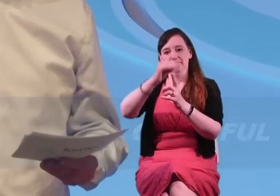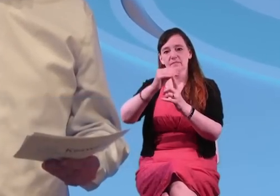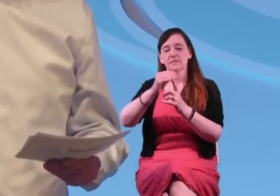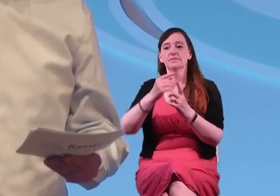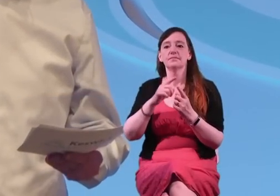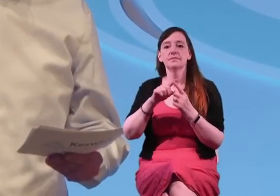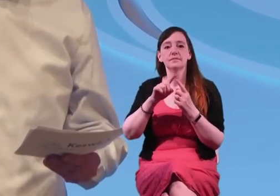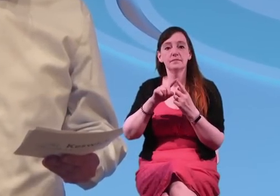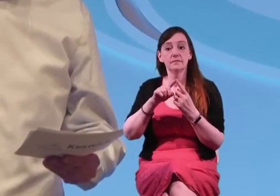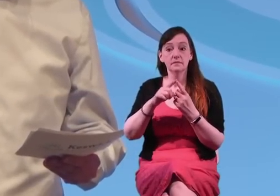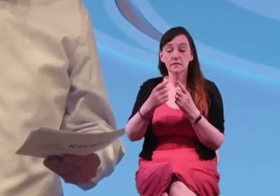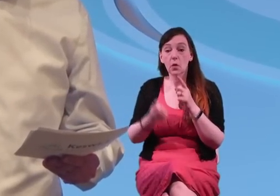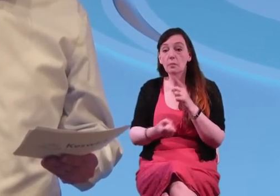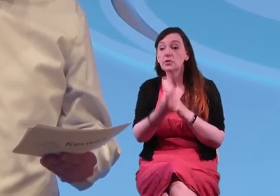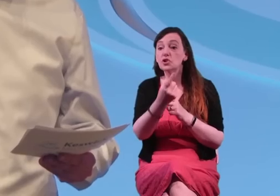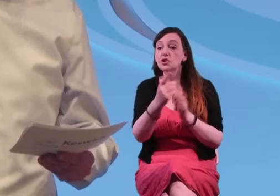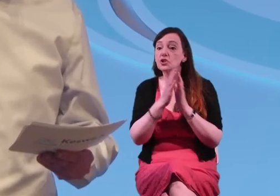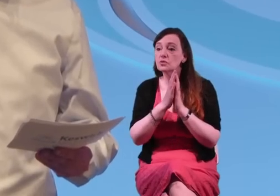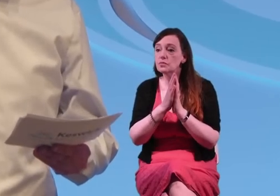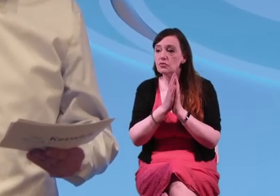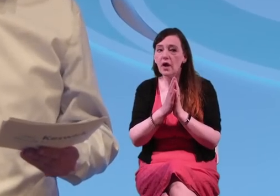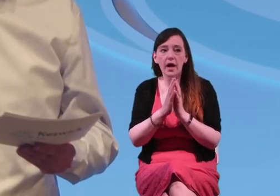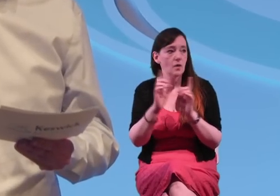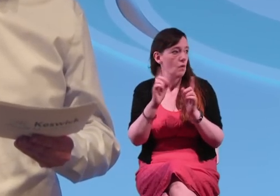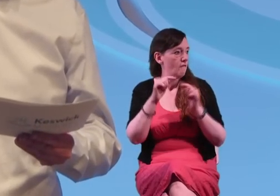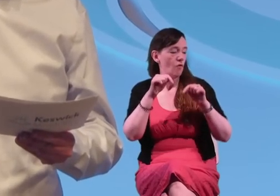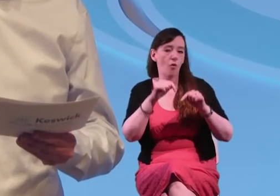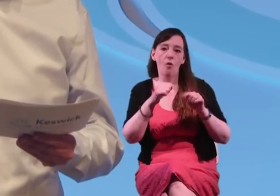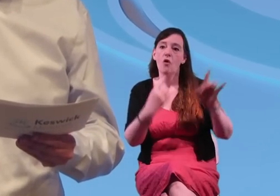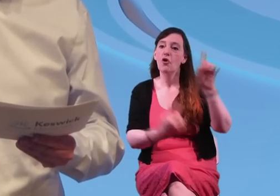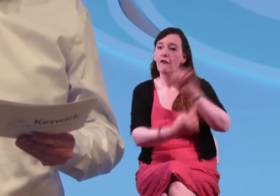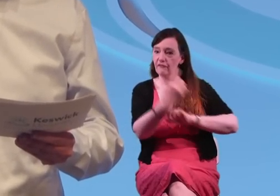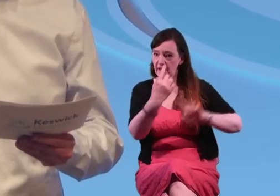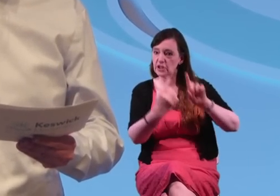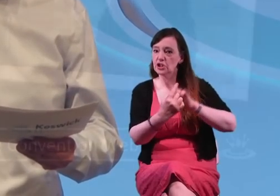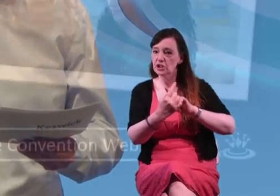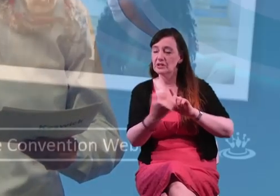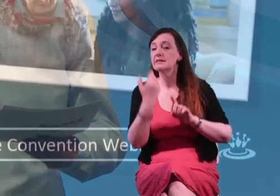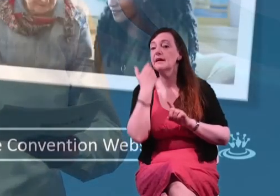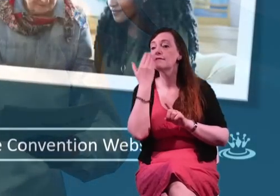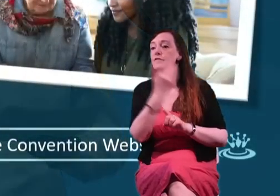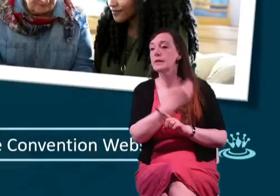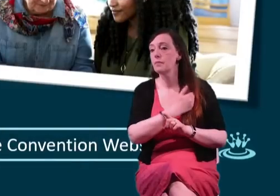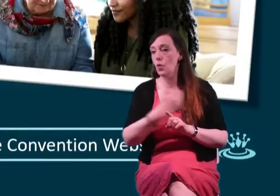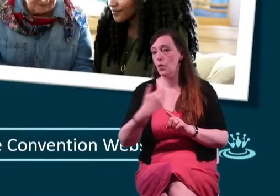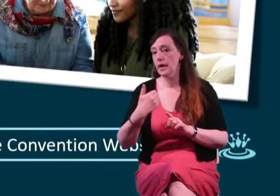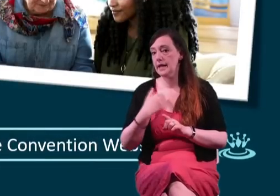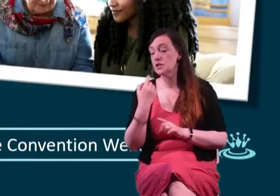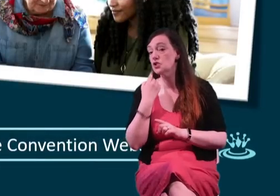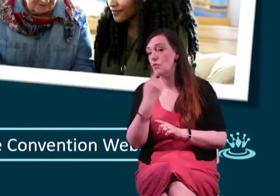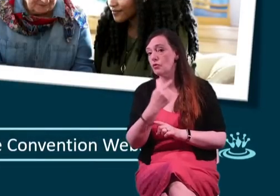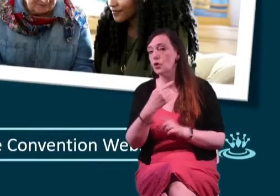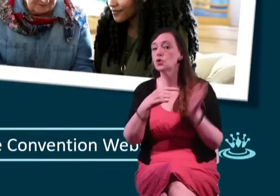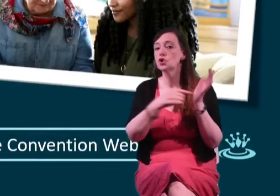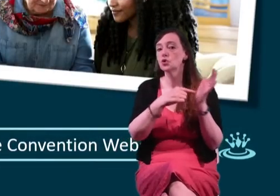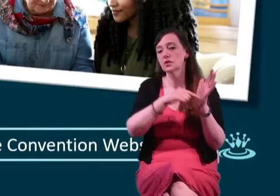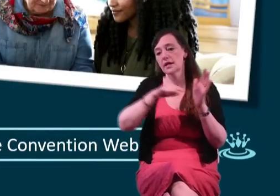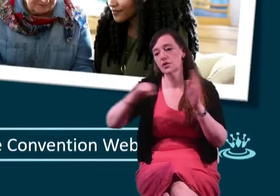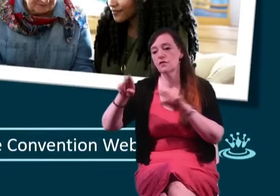there's an opportunity to pray for the convention. There's a prayer meeting each morning, tomorrow morning, Tuesday to